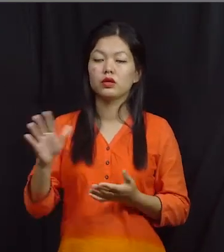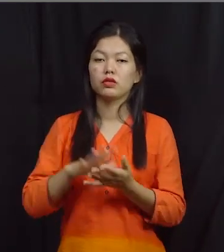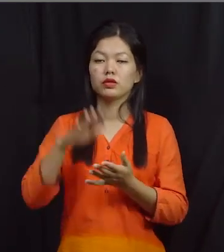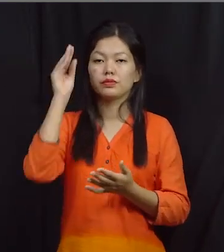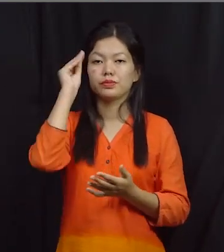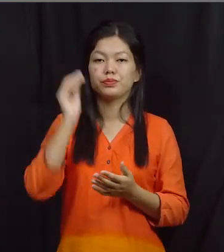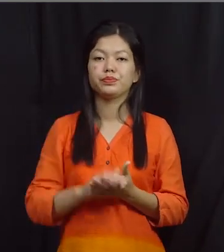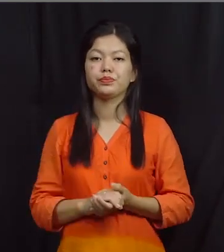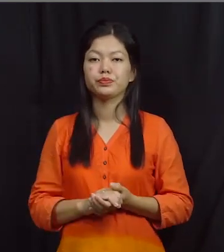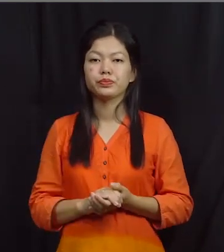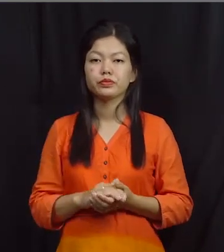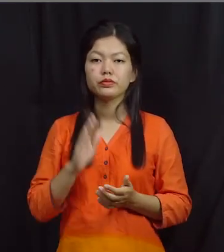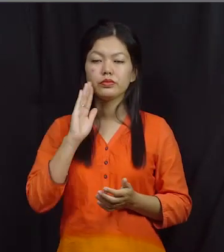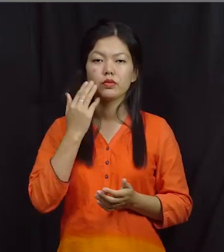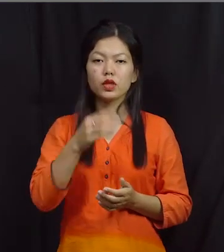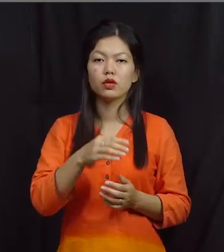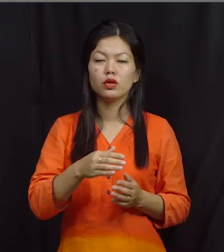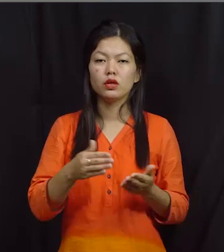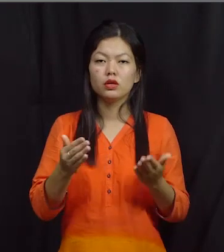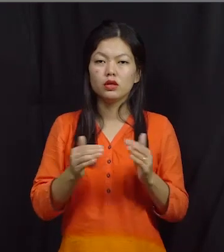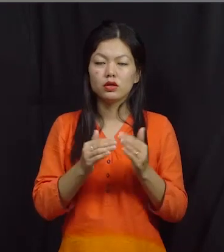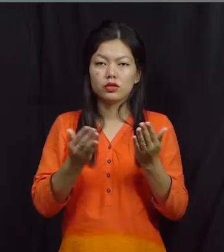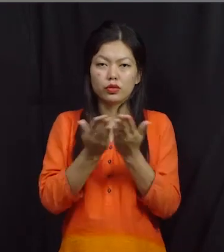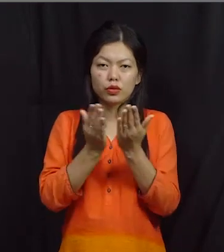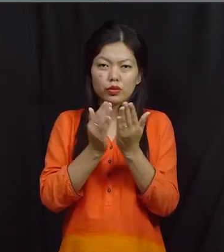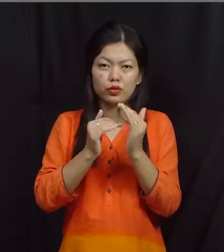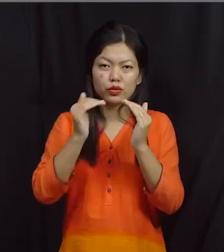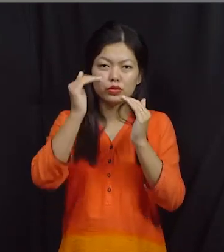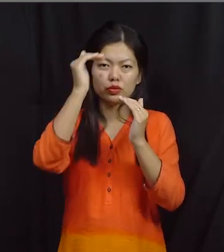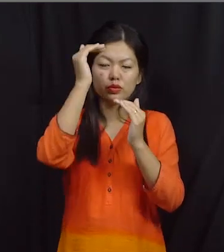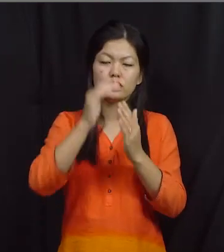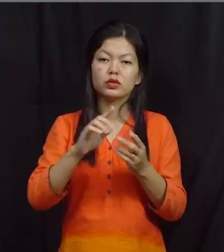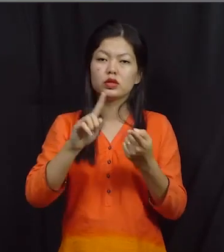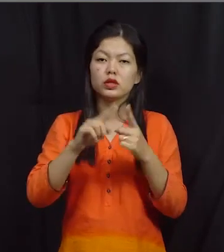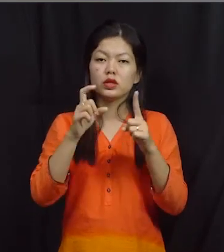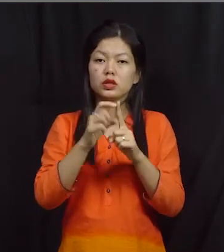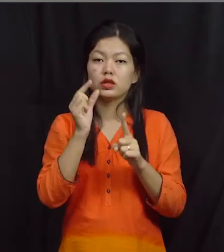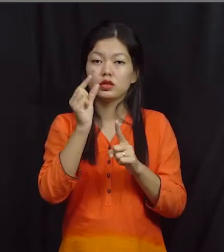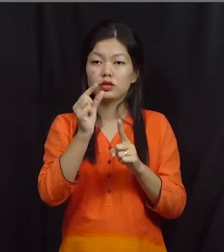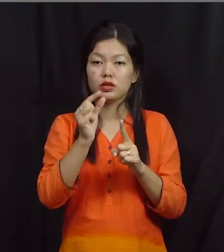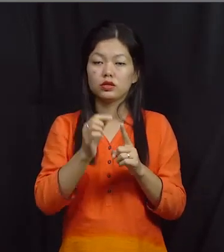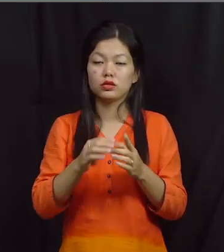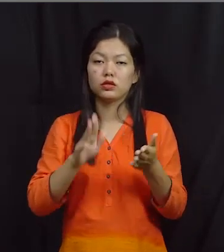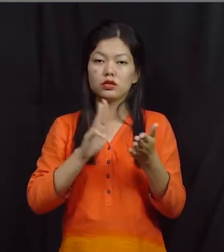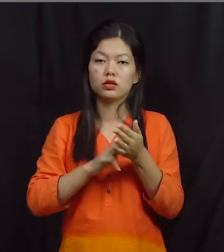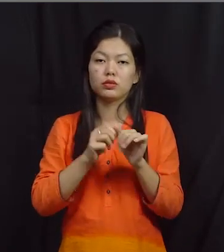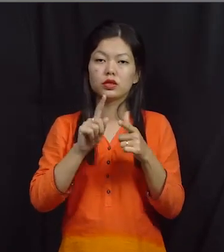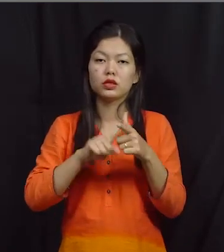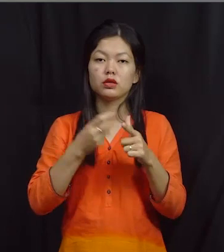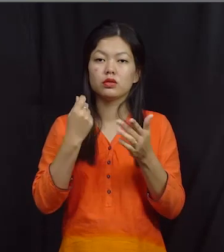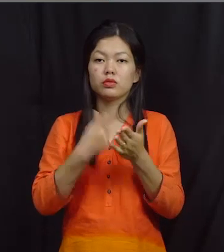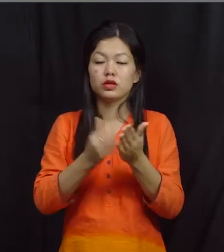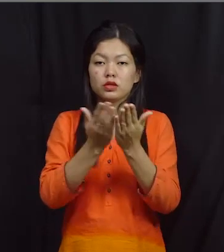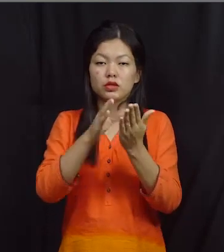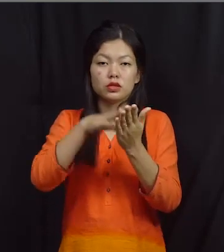education, then you will learn more about social efficiency. Okay, so according to the theory of social efficiency,